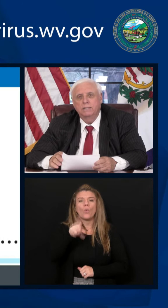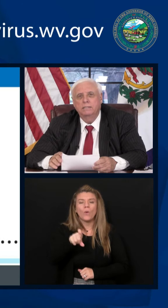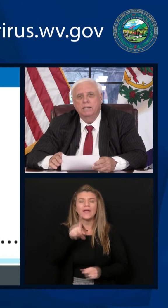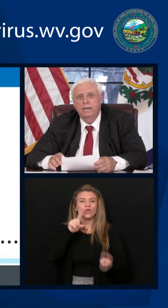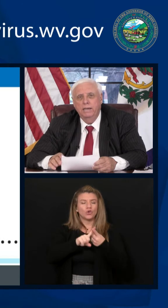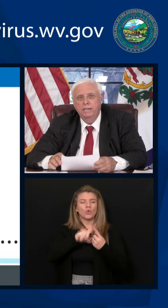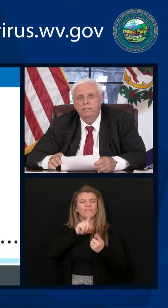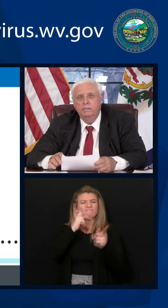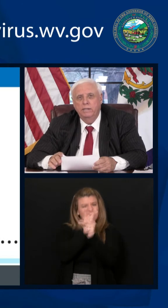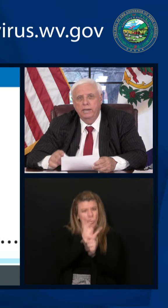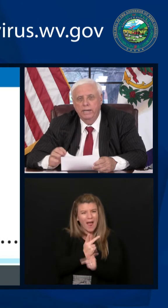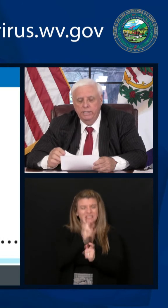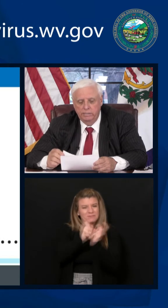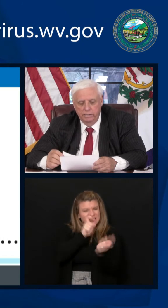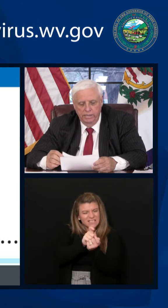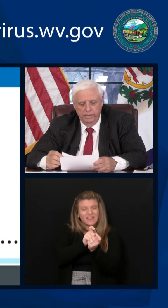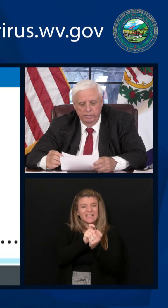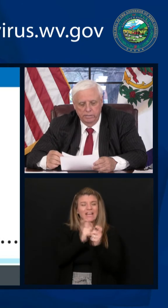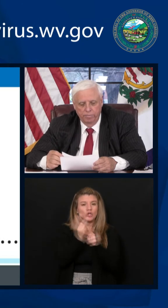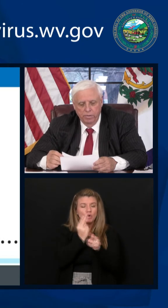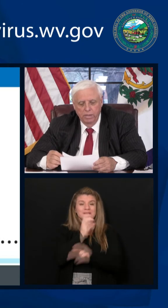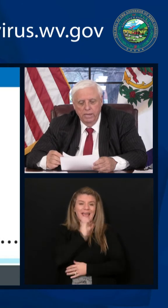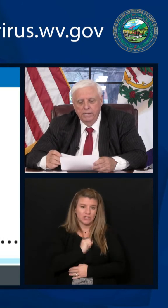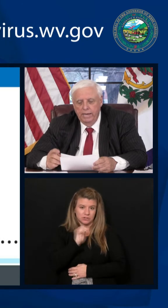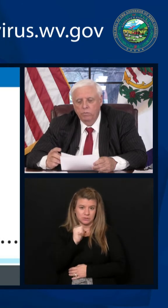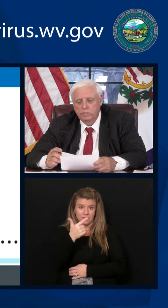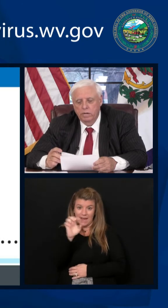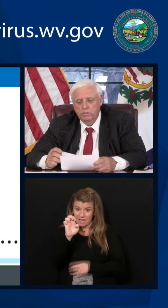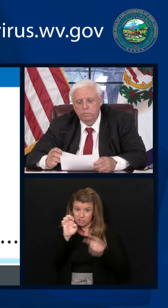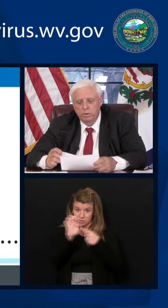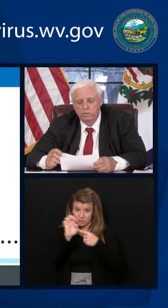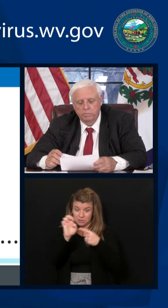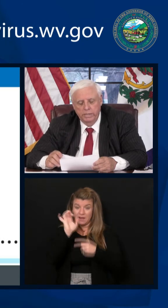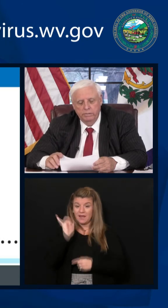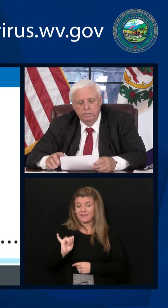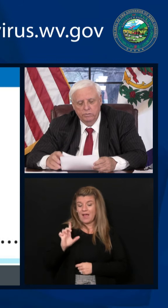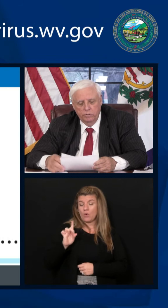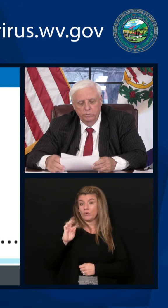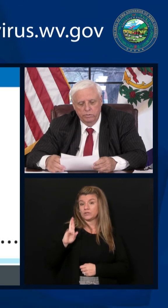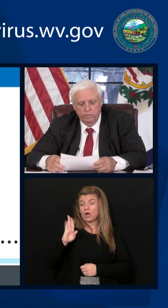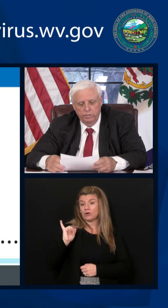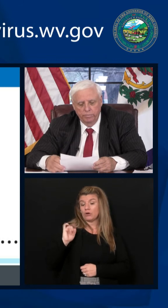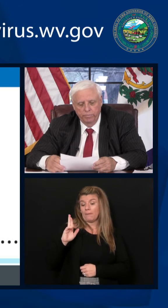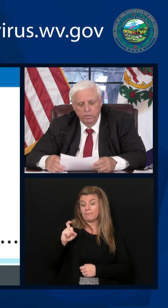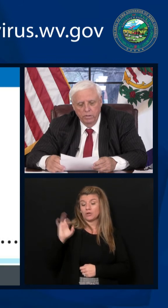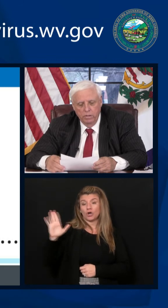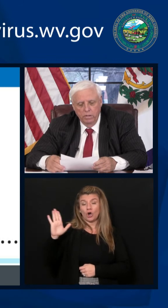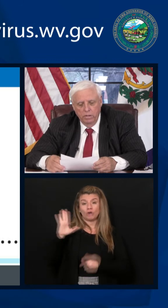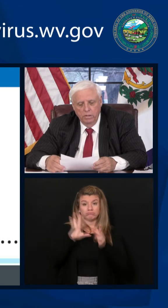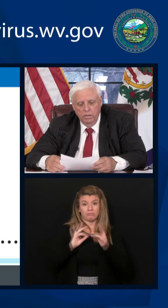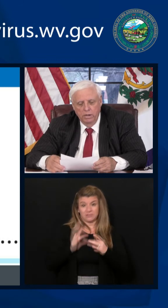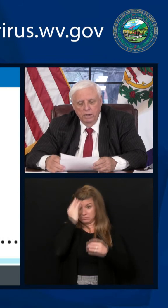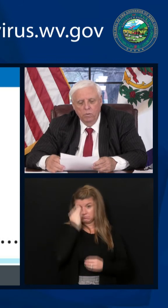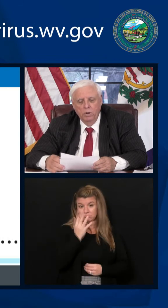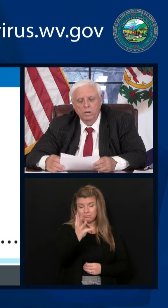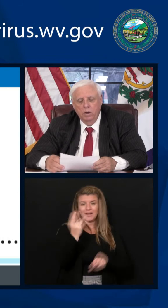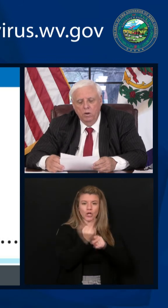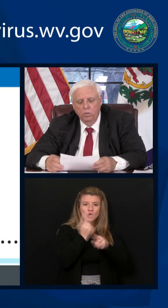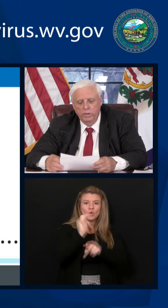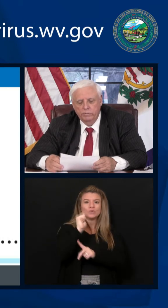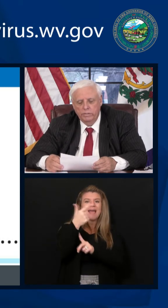dial into age and age and age. And that was Dr. Burke's message through and through. I